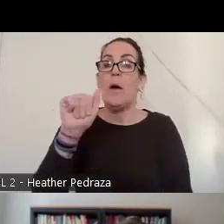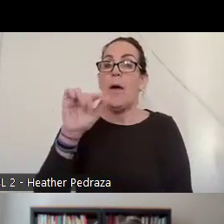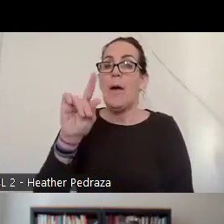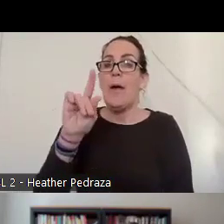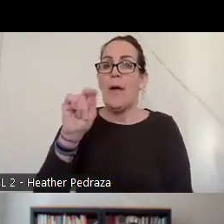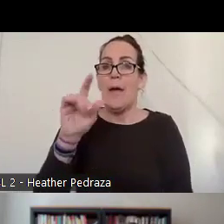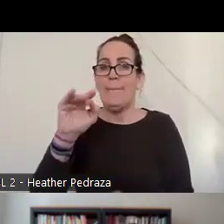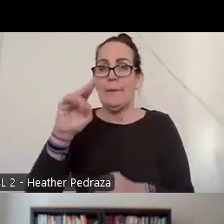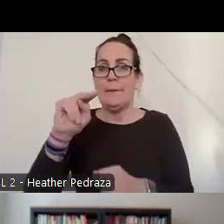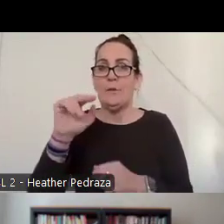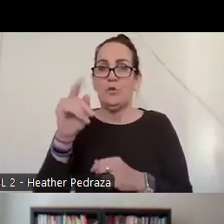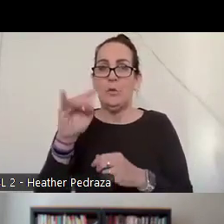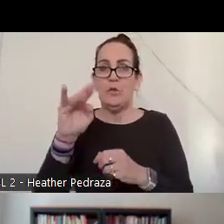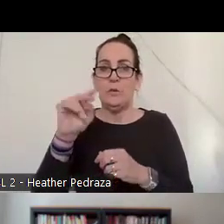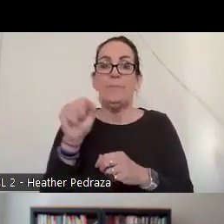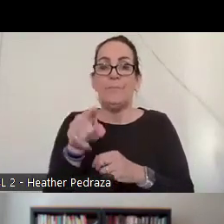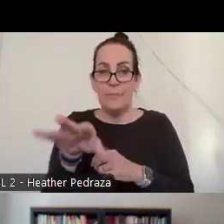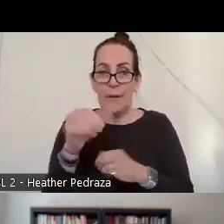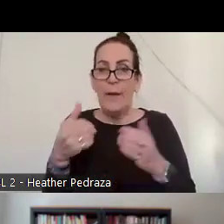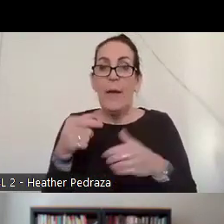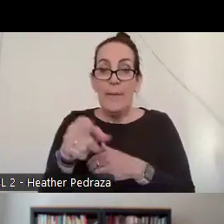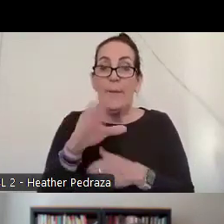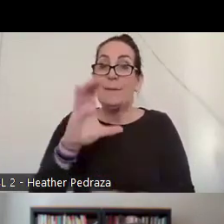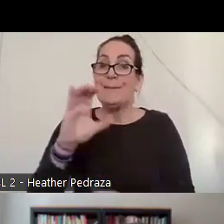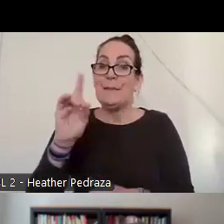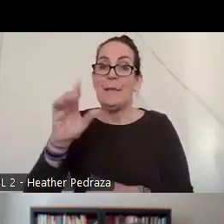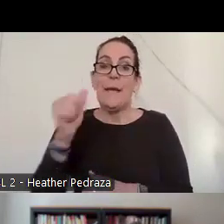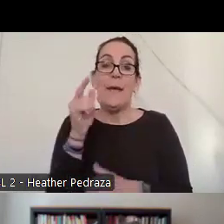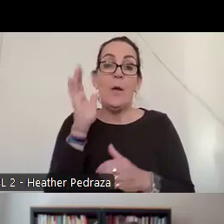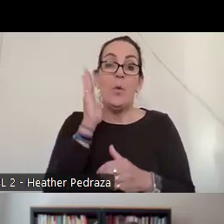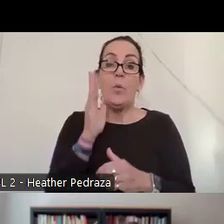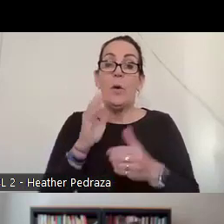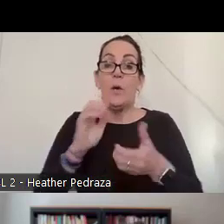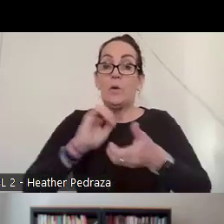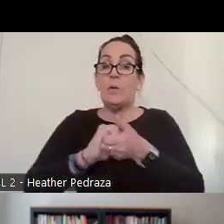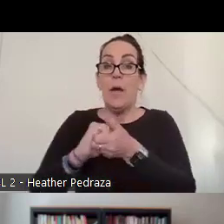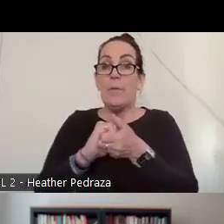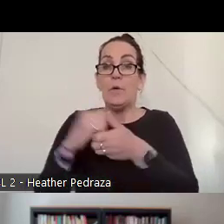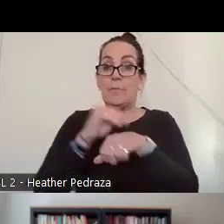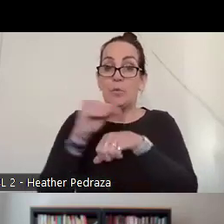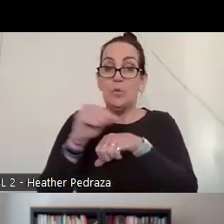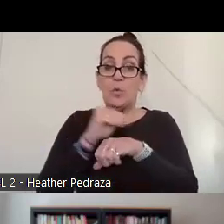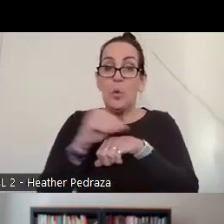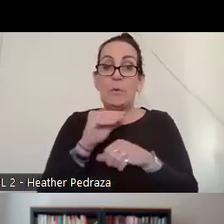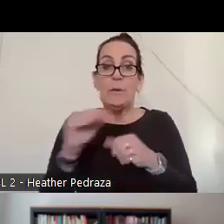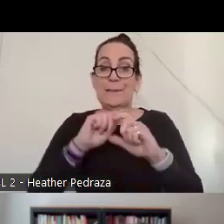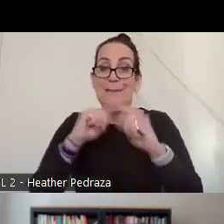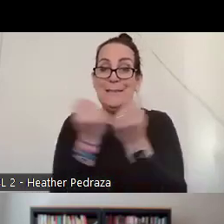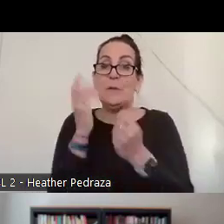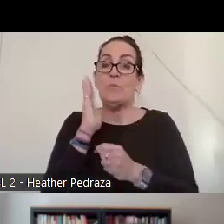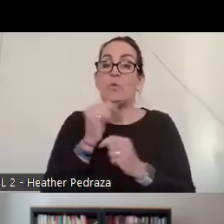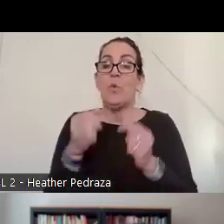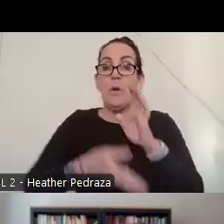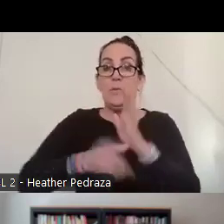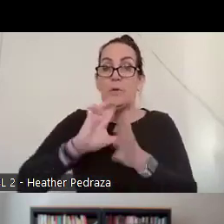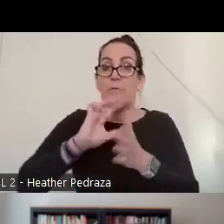consulting teams will be sort of reviewing the results, everything that we've learned from the evaluation, and start to discuss